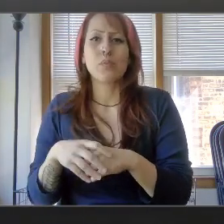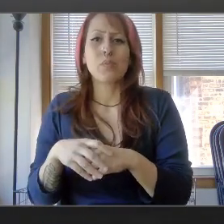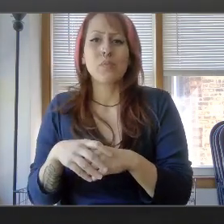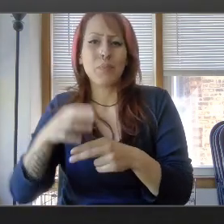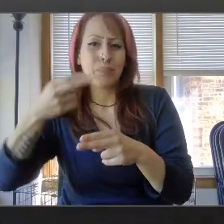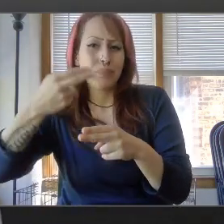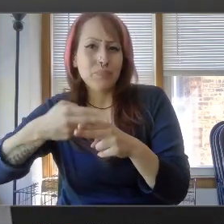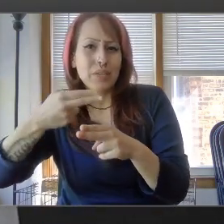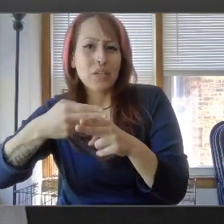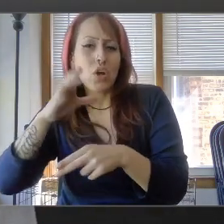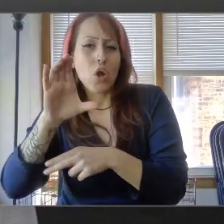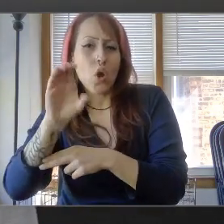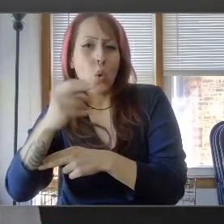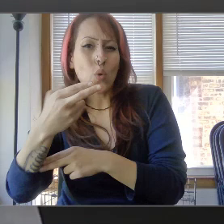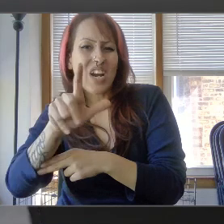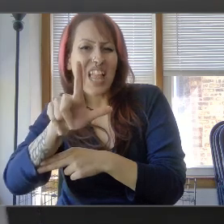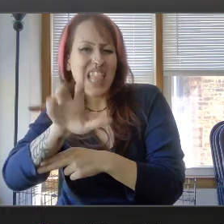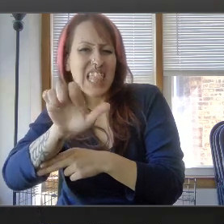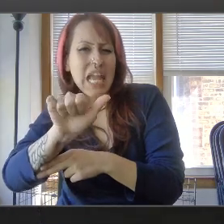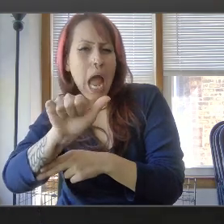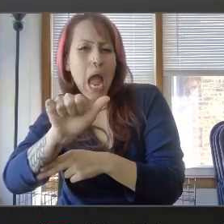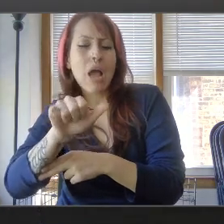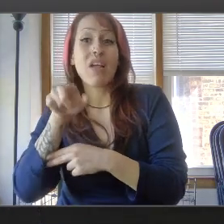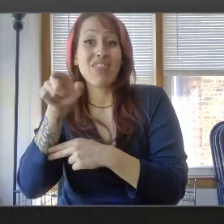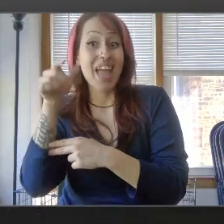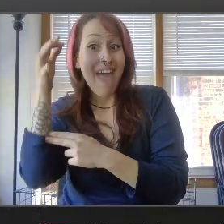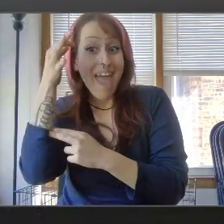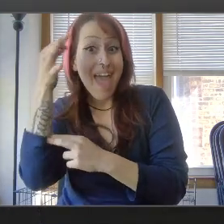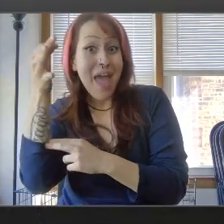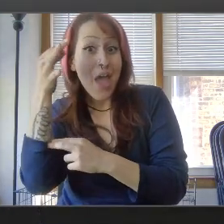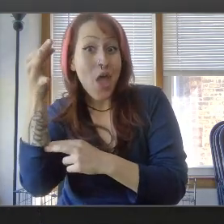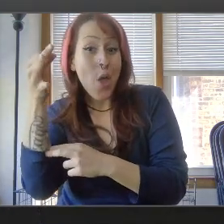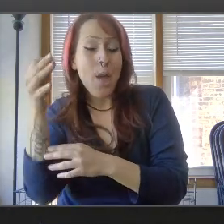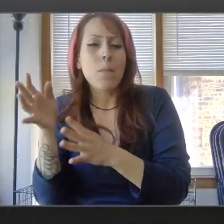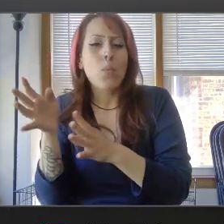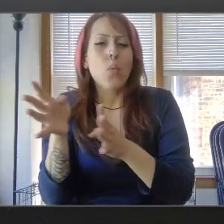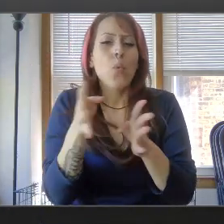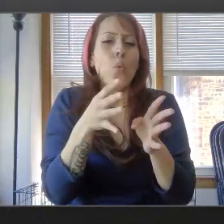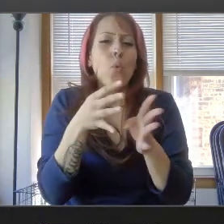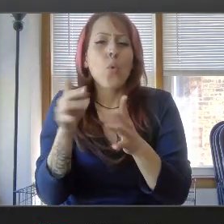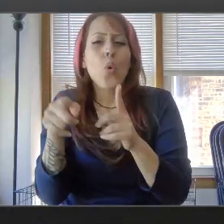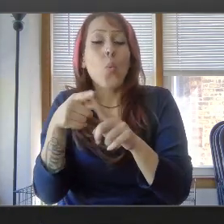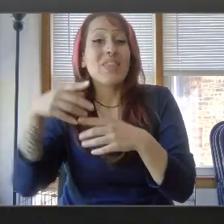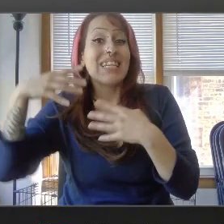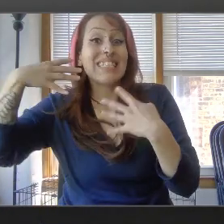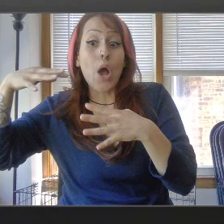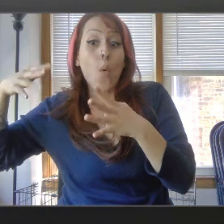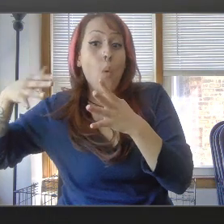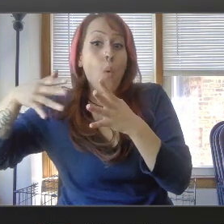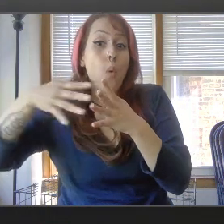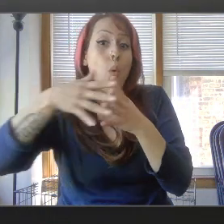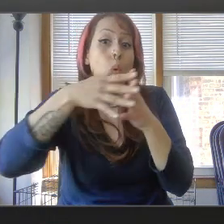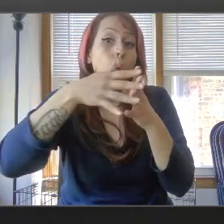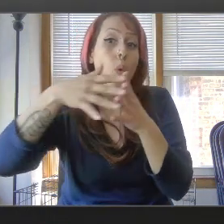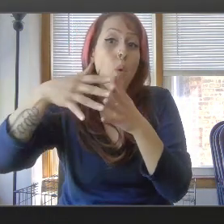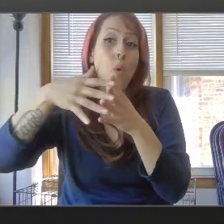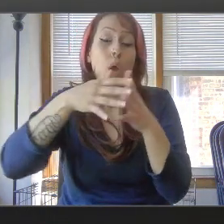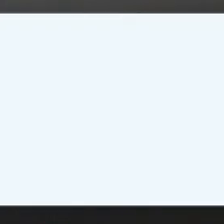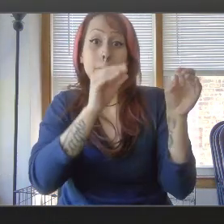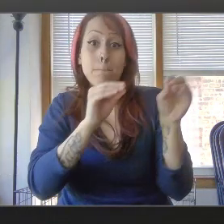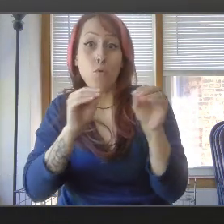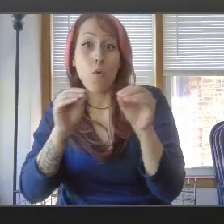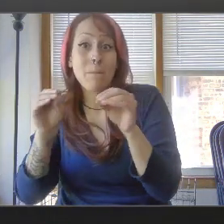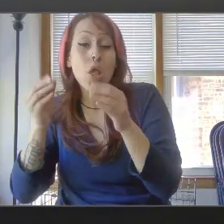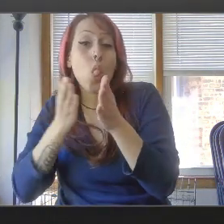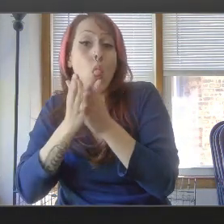cochlea. These hair cells flex and move when sound comes into the ear. Their movement sends a signal through the auditory nerve to